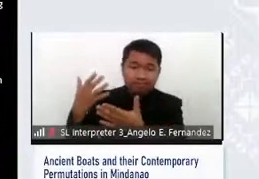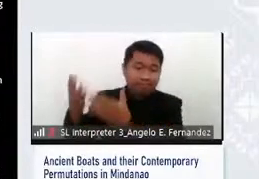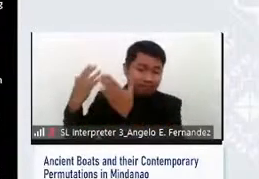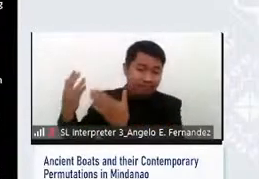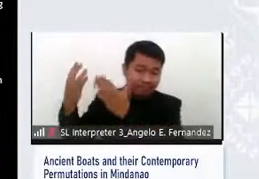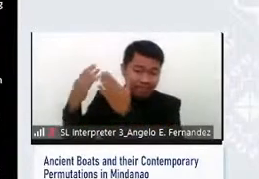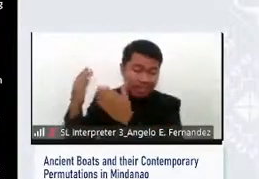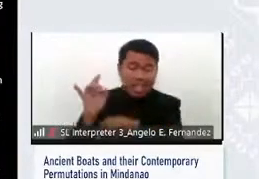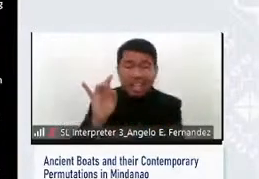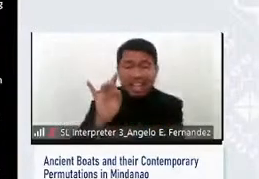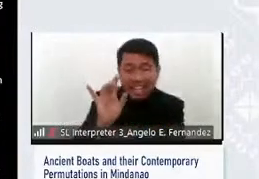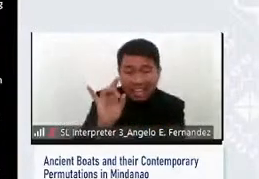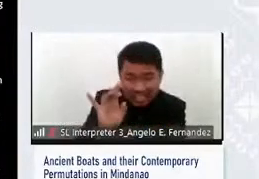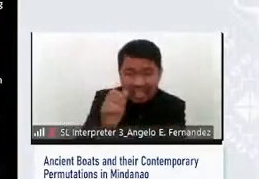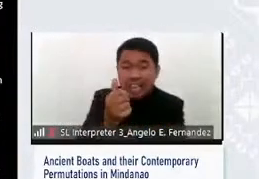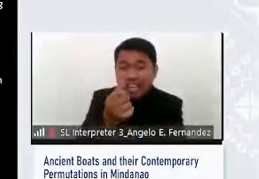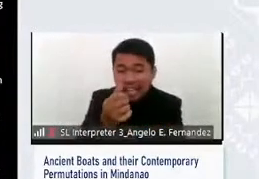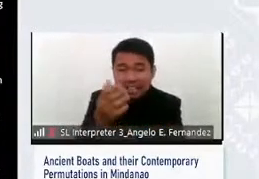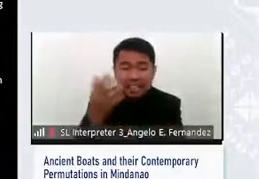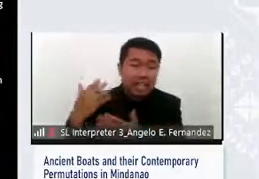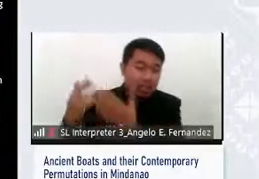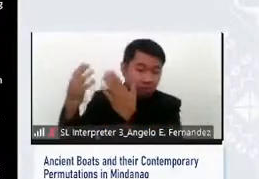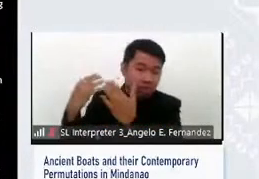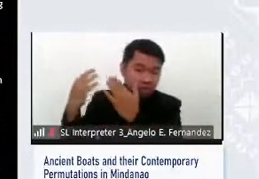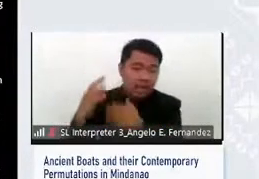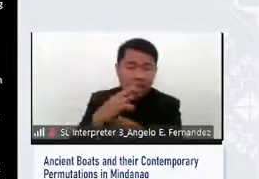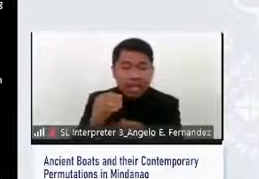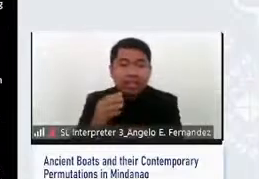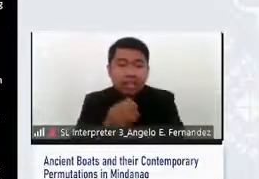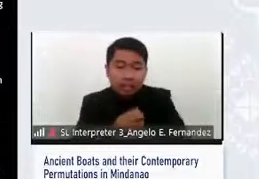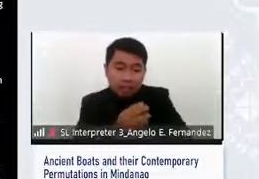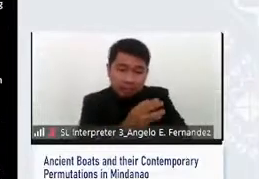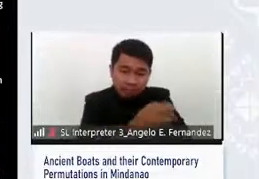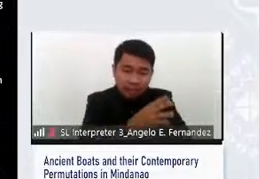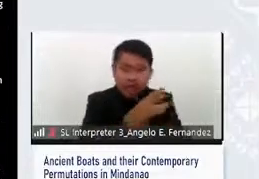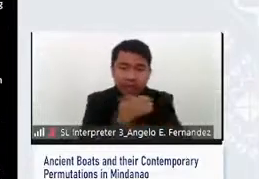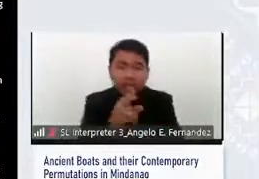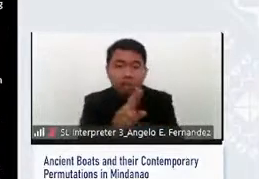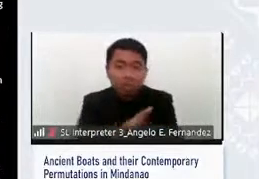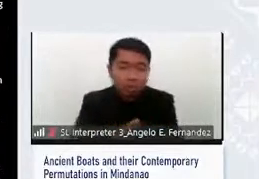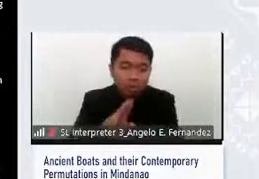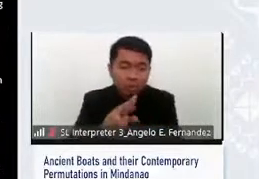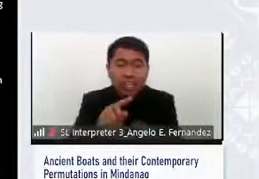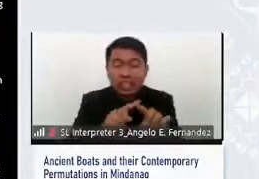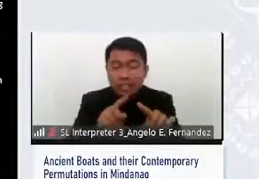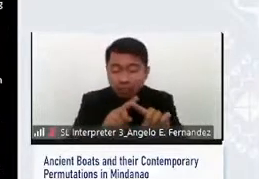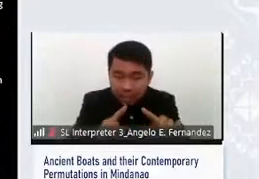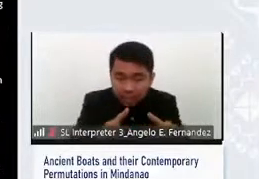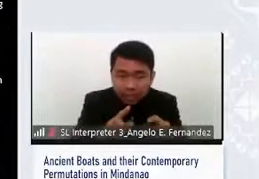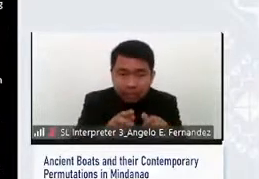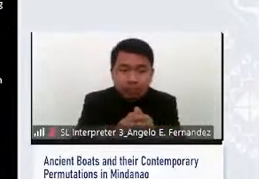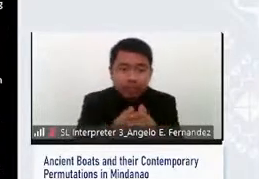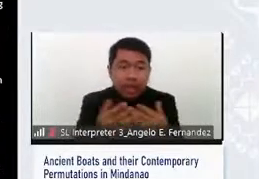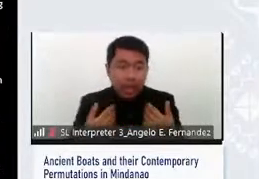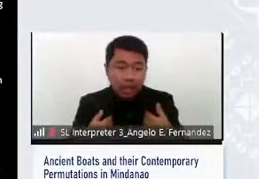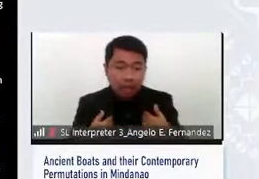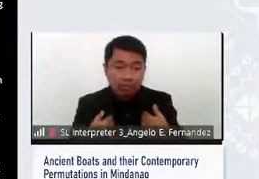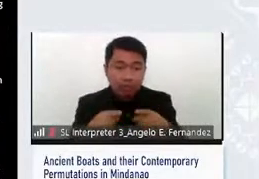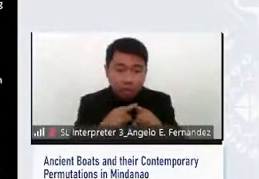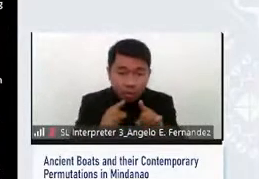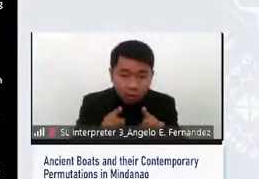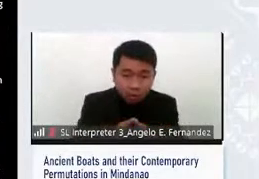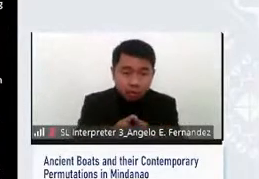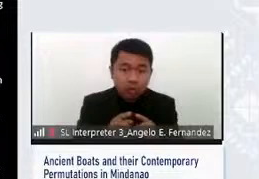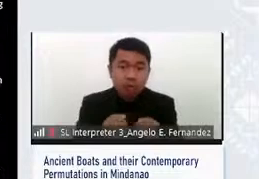the evolution, development, and contemporary use of boats in different settings. It also delves into the climate change that may